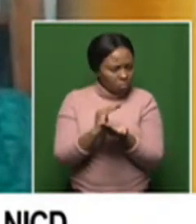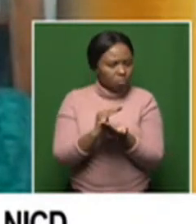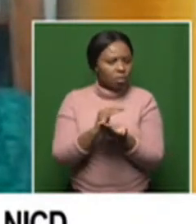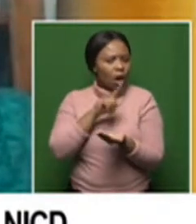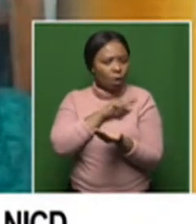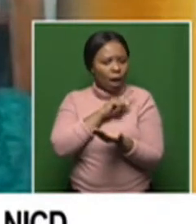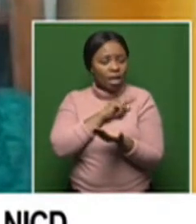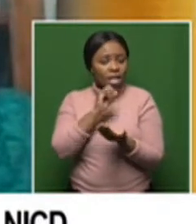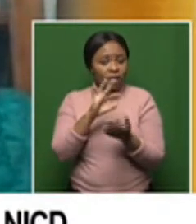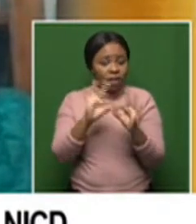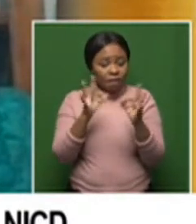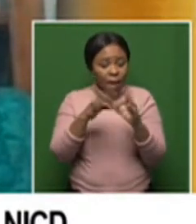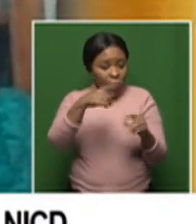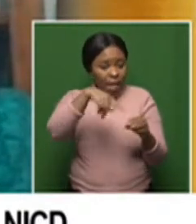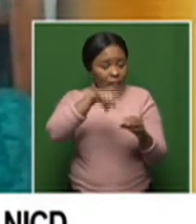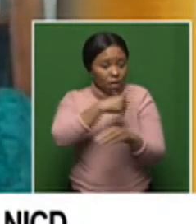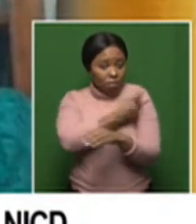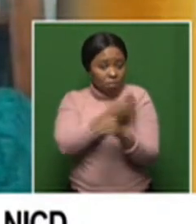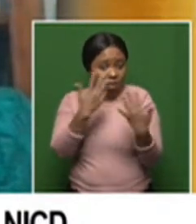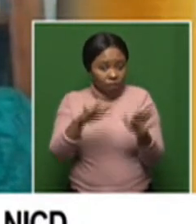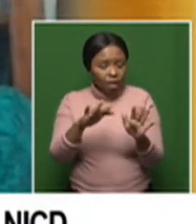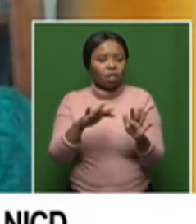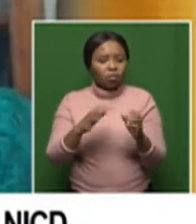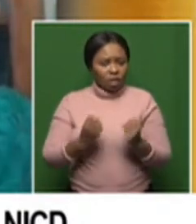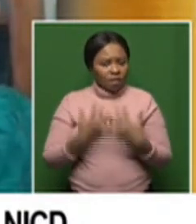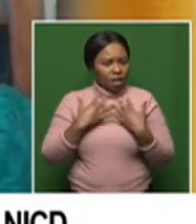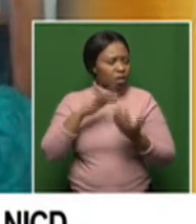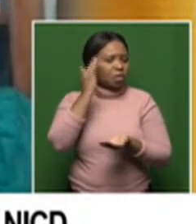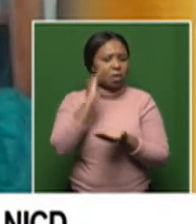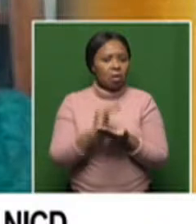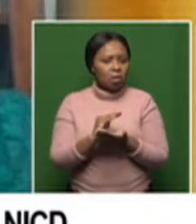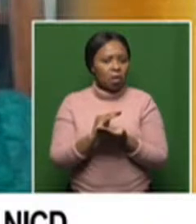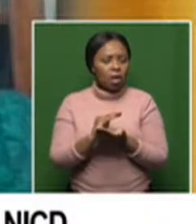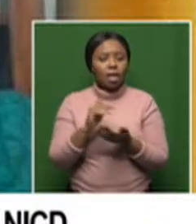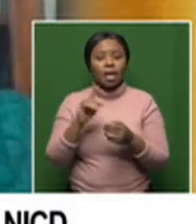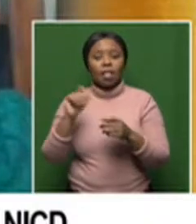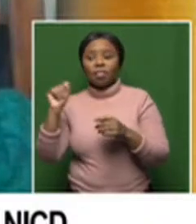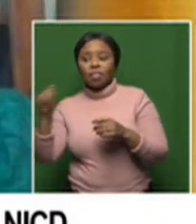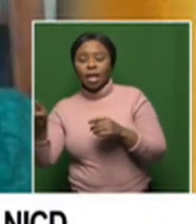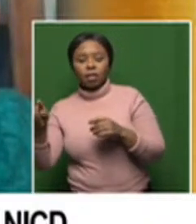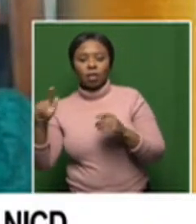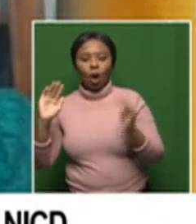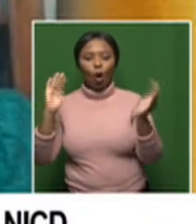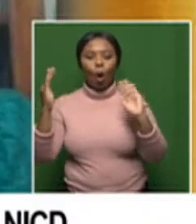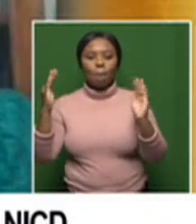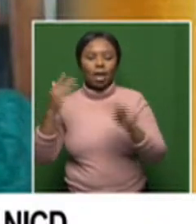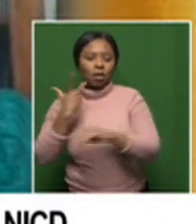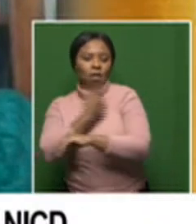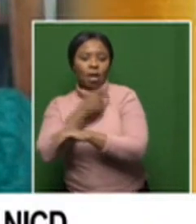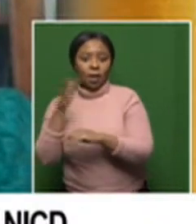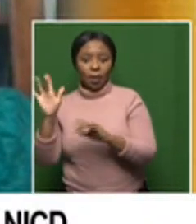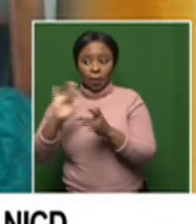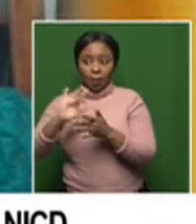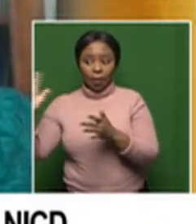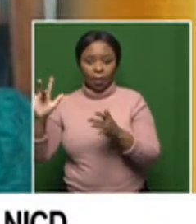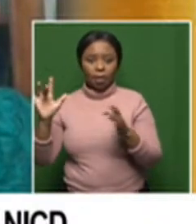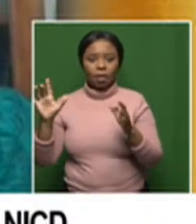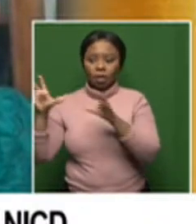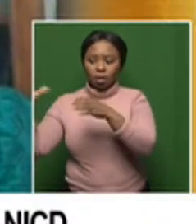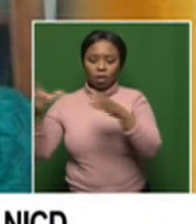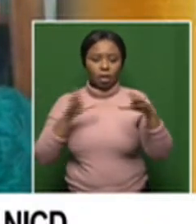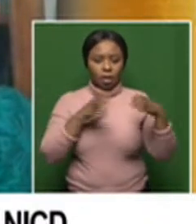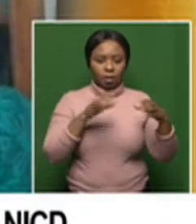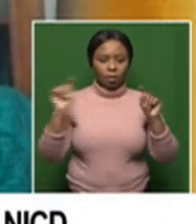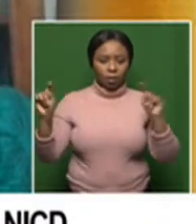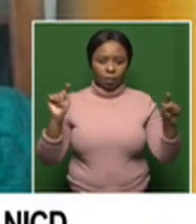vaccinated household members compared to households where no one was vaccinated. It even showed that the benefit was seen